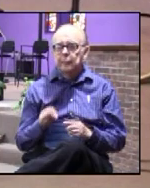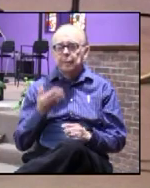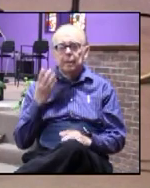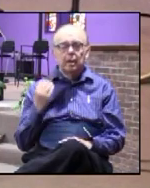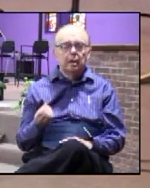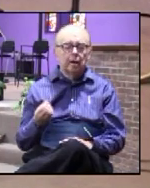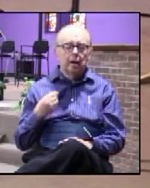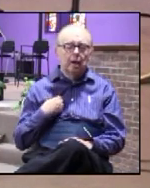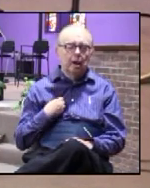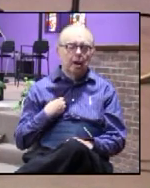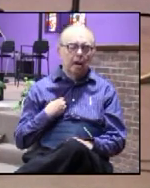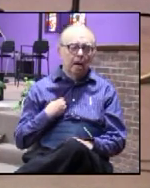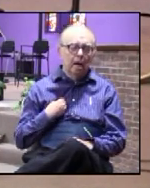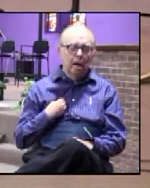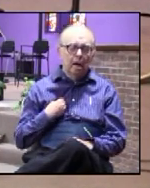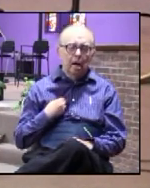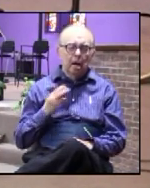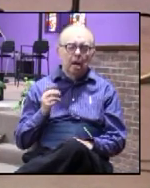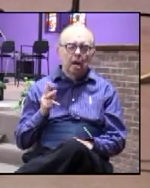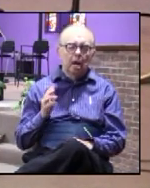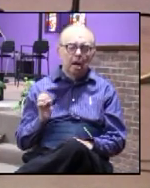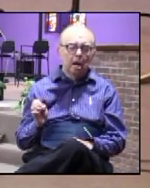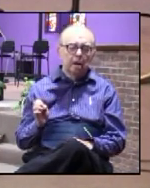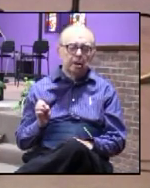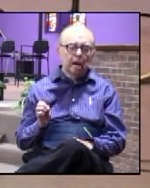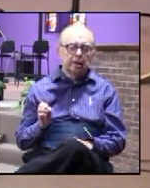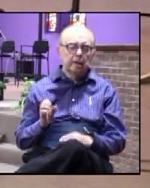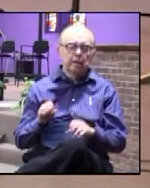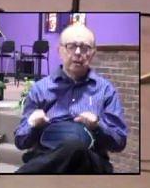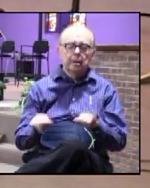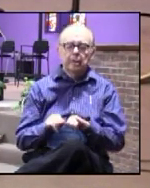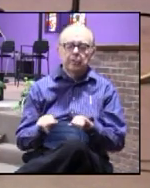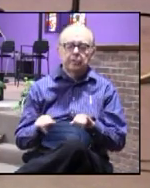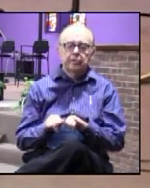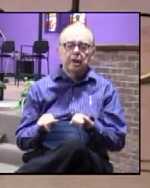experience, I am the Nike standard, just do it.